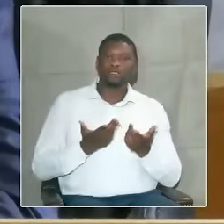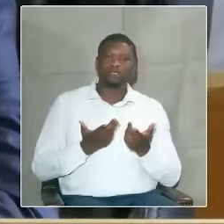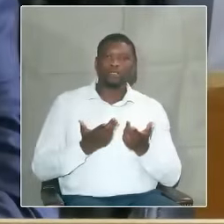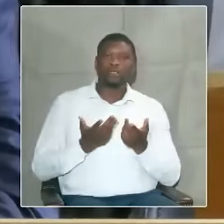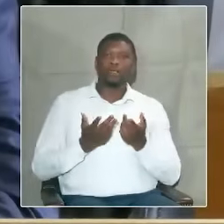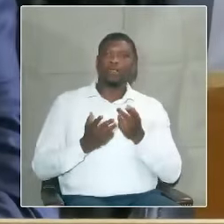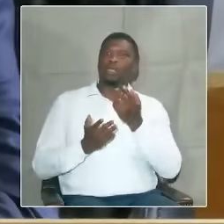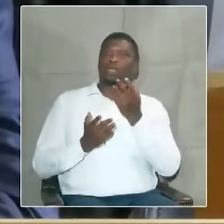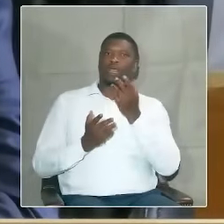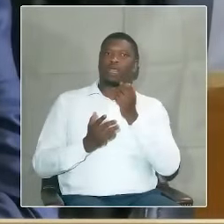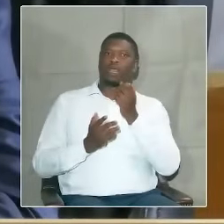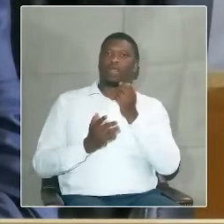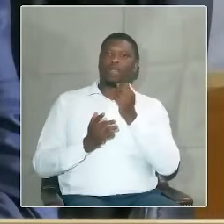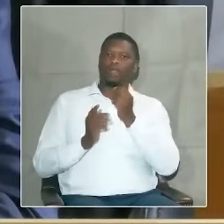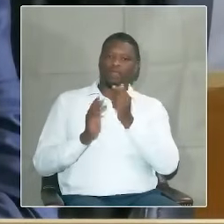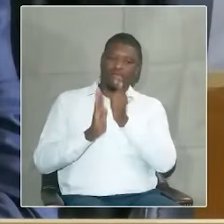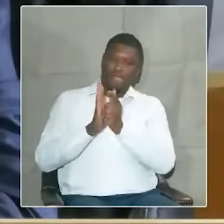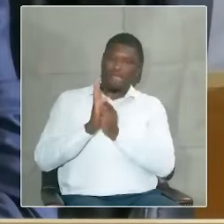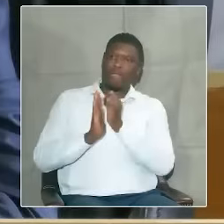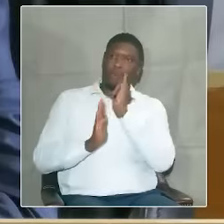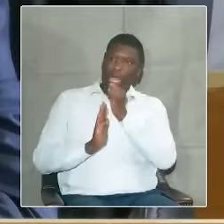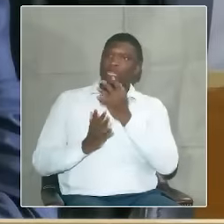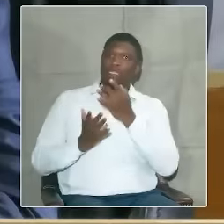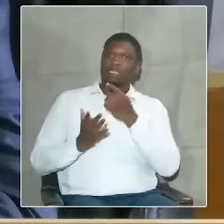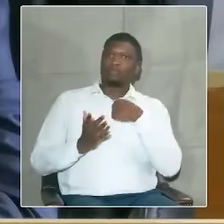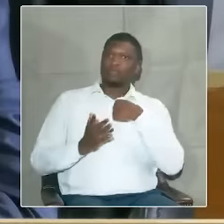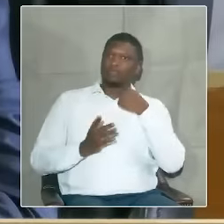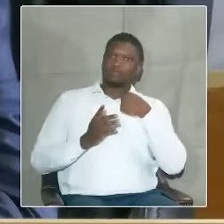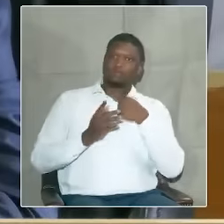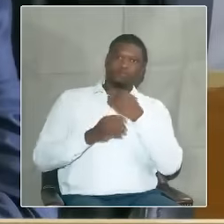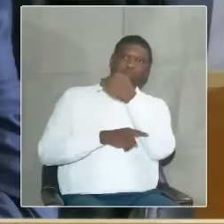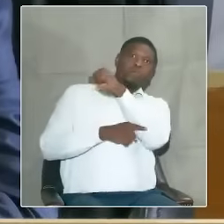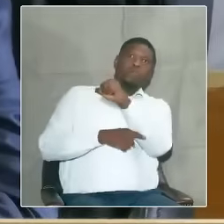not obey an unlawful